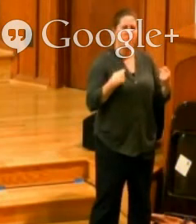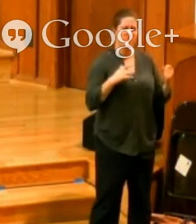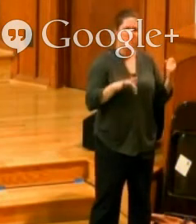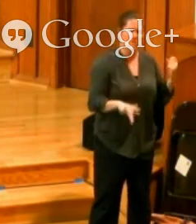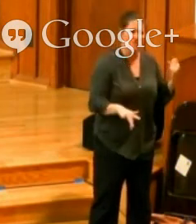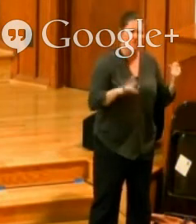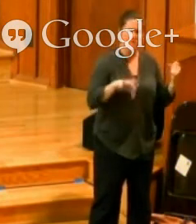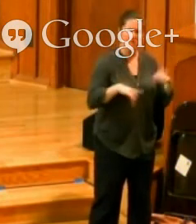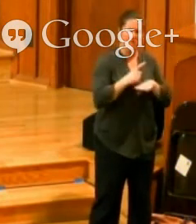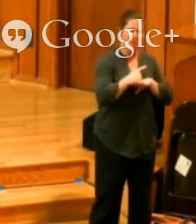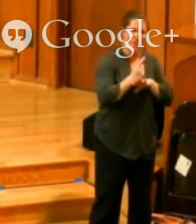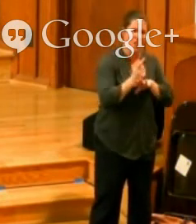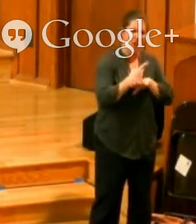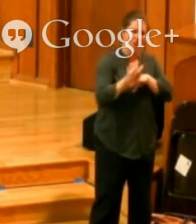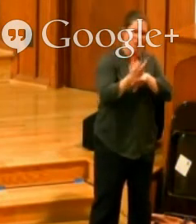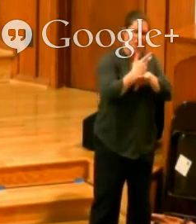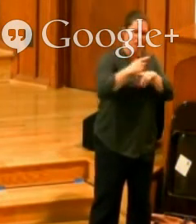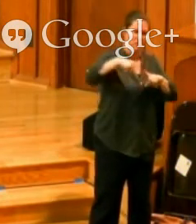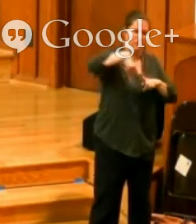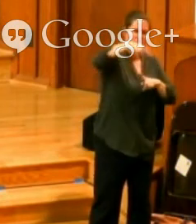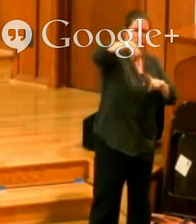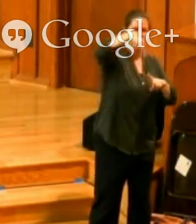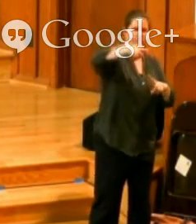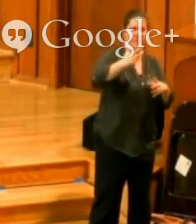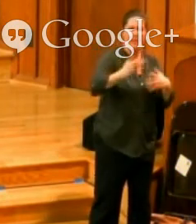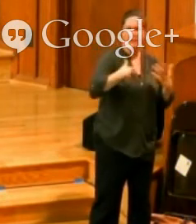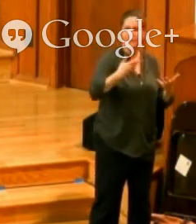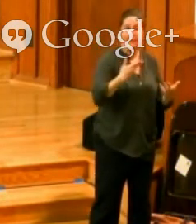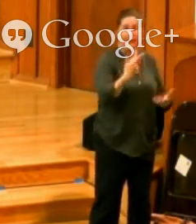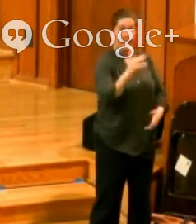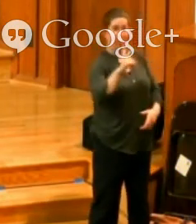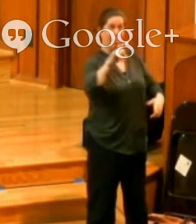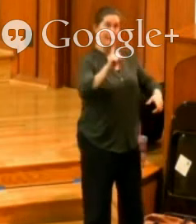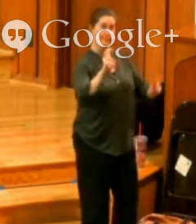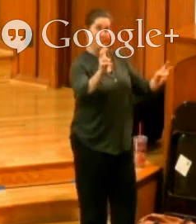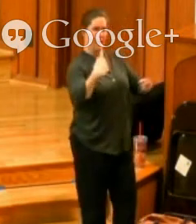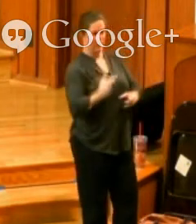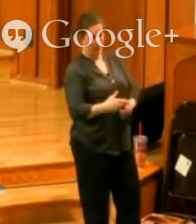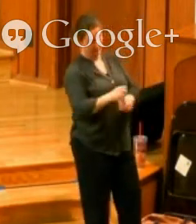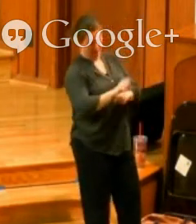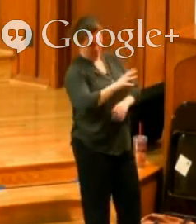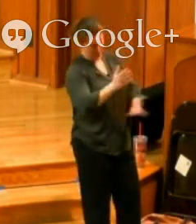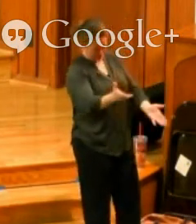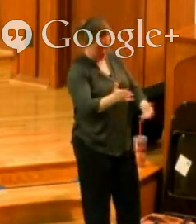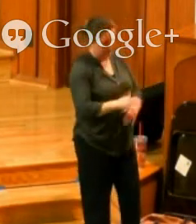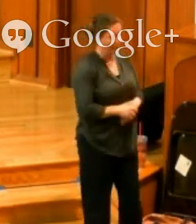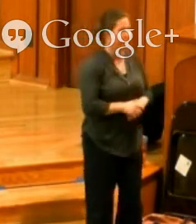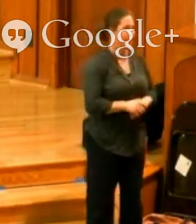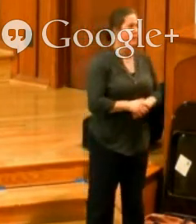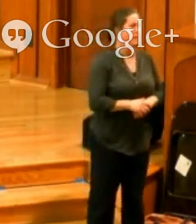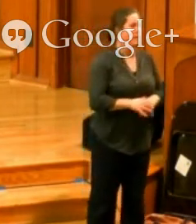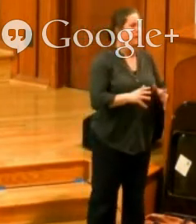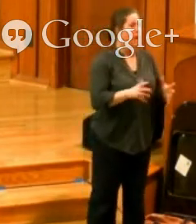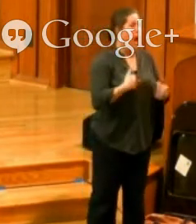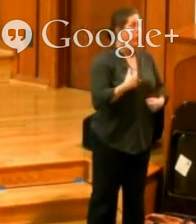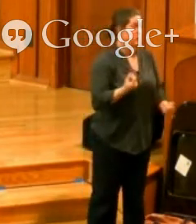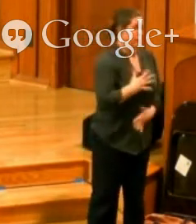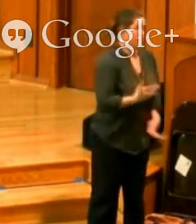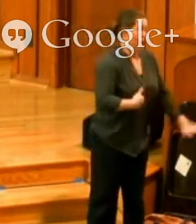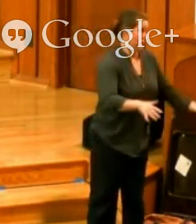know. And we were going around these hills, what I call mountains, and I was